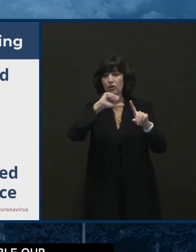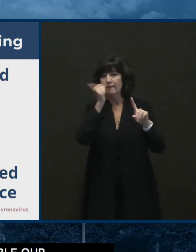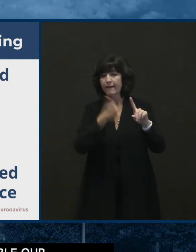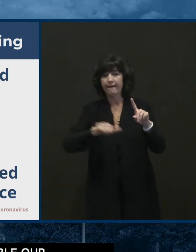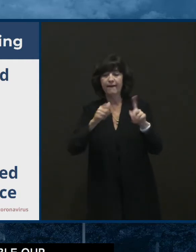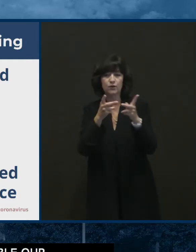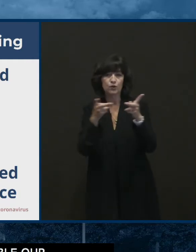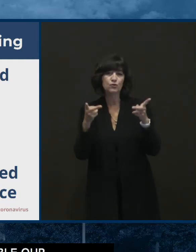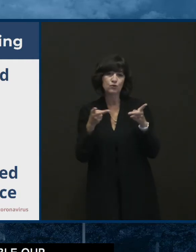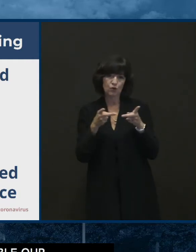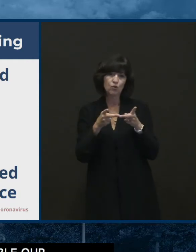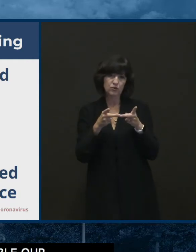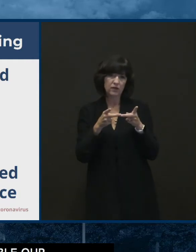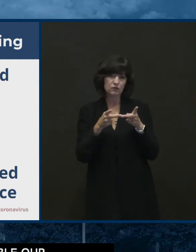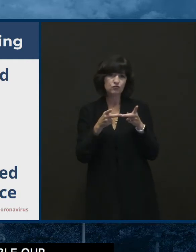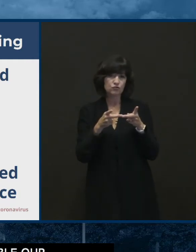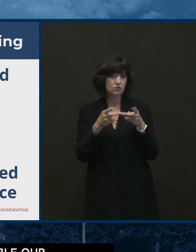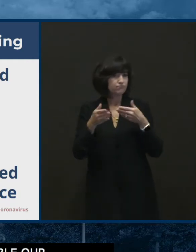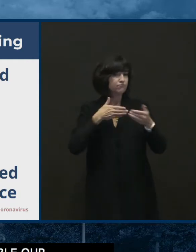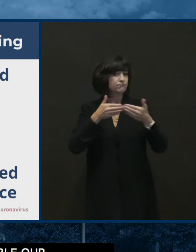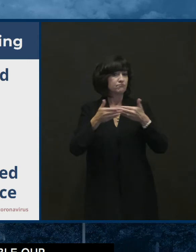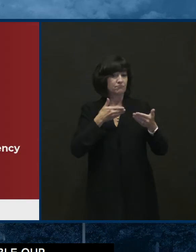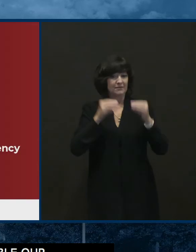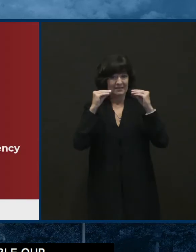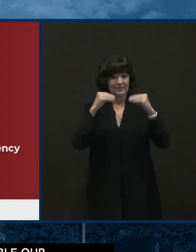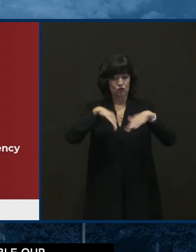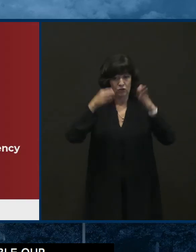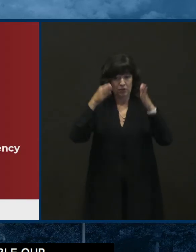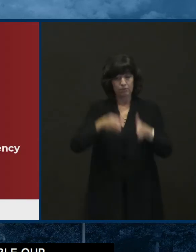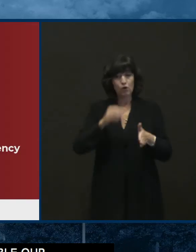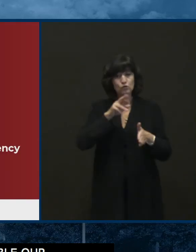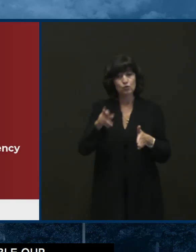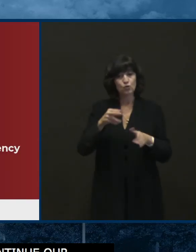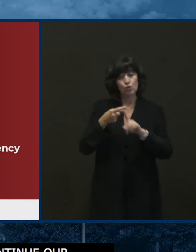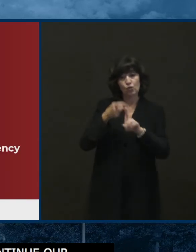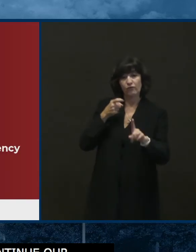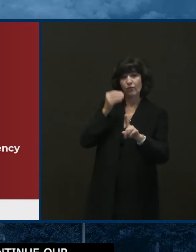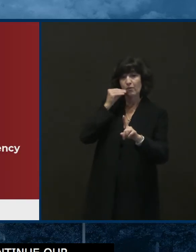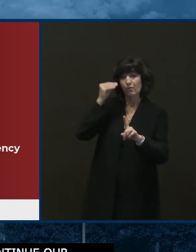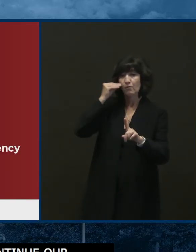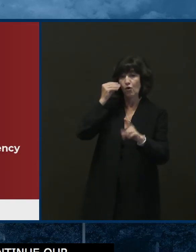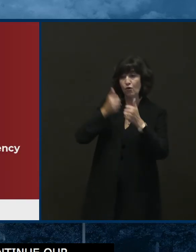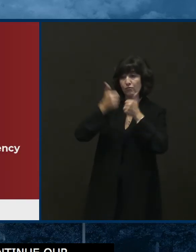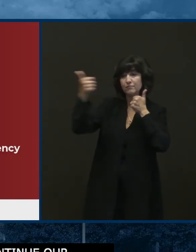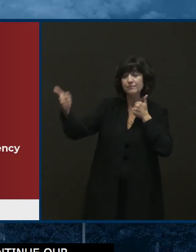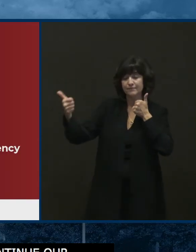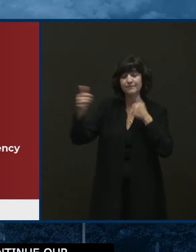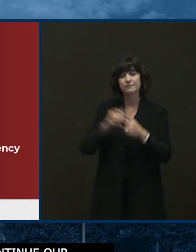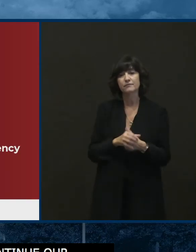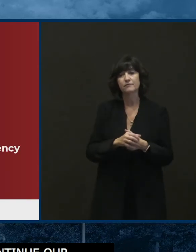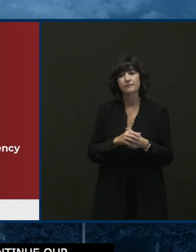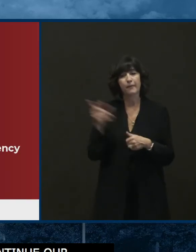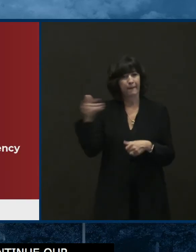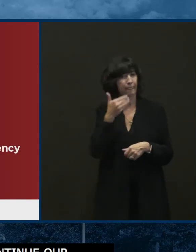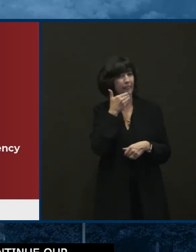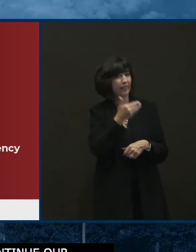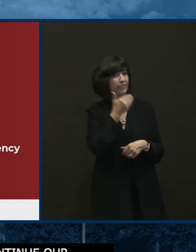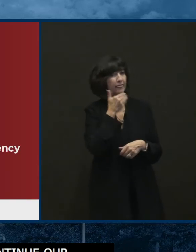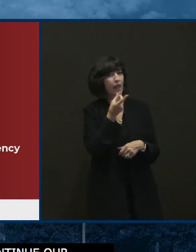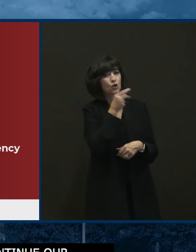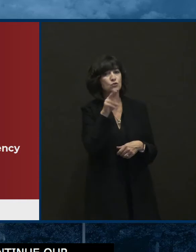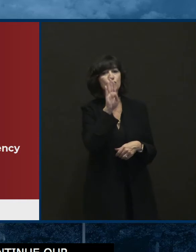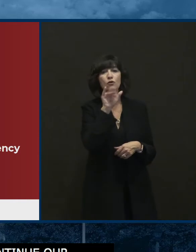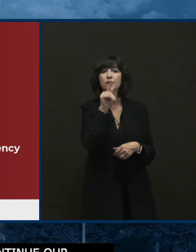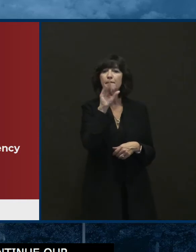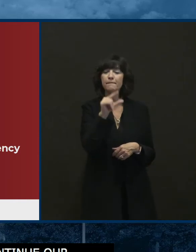expand remote learning opportunities. Governor? So thank you, Dr. Bunting. A big thank you goes out to all